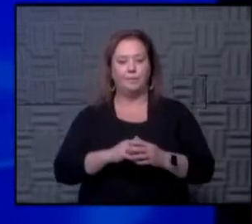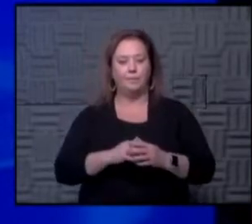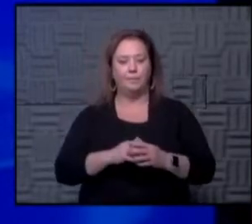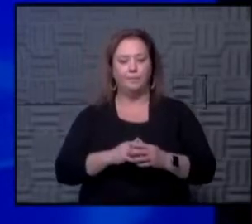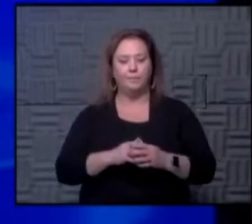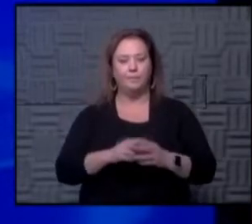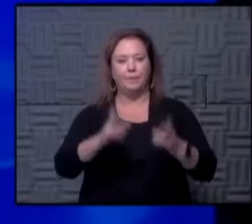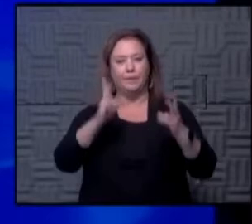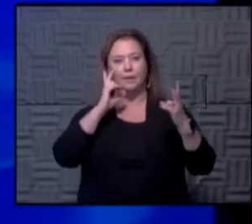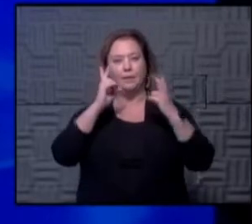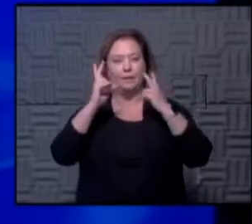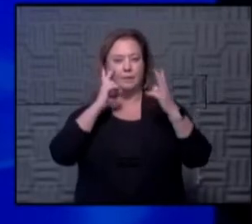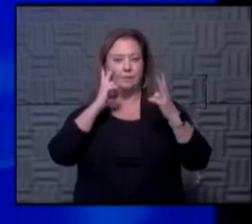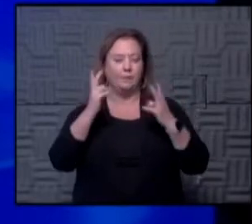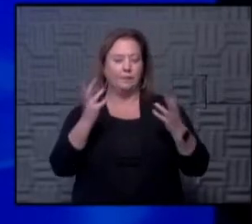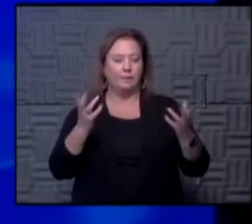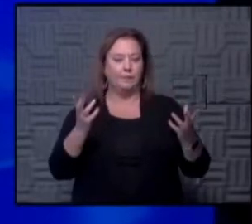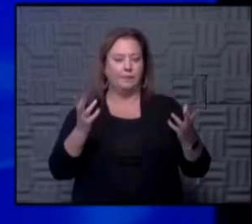seeing